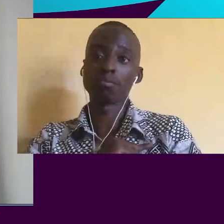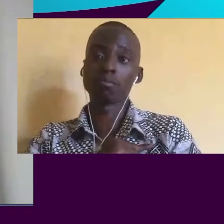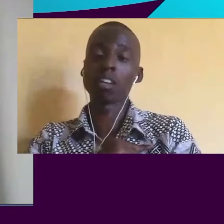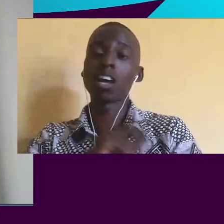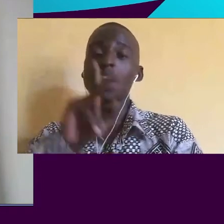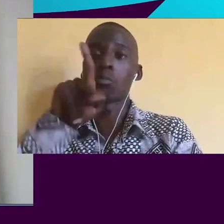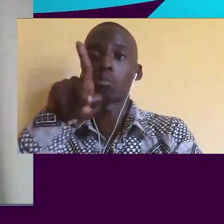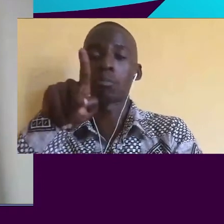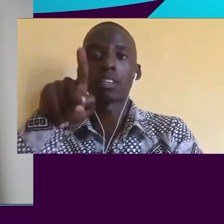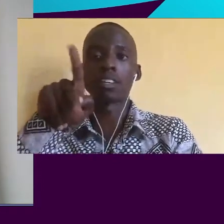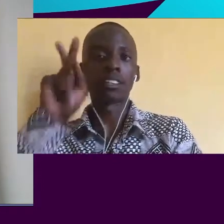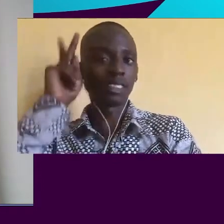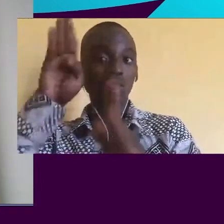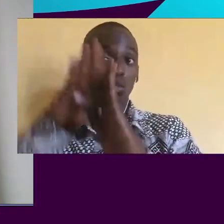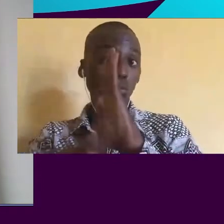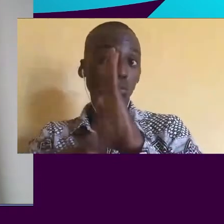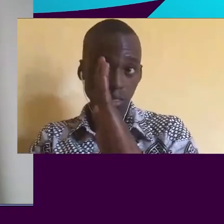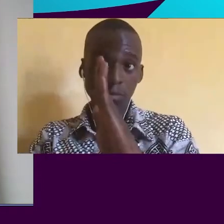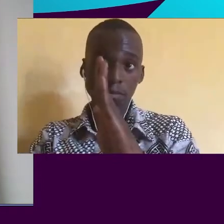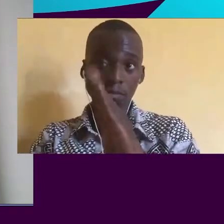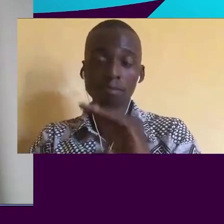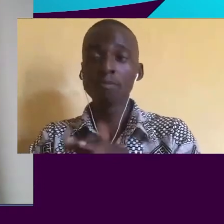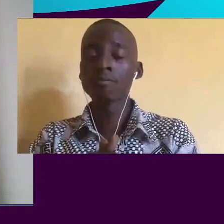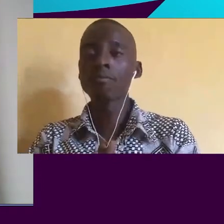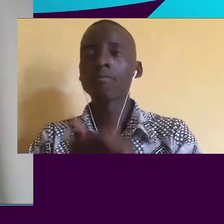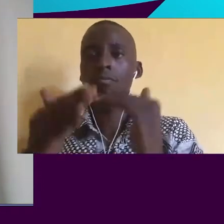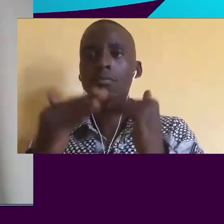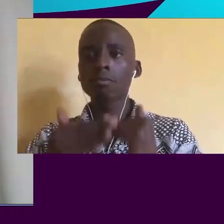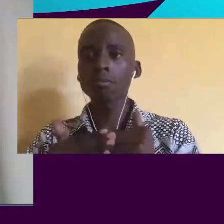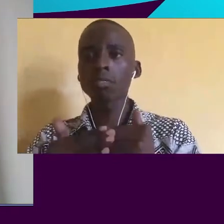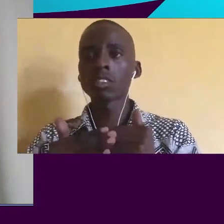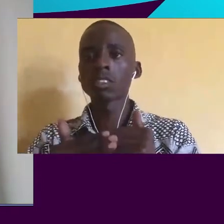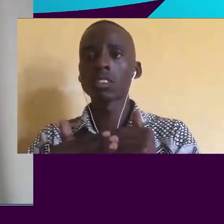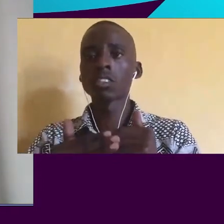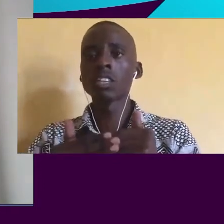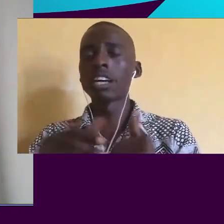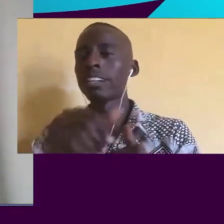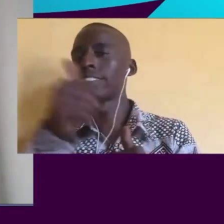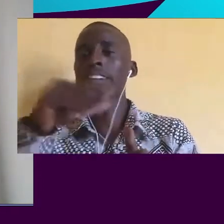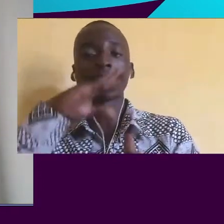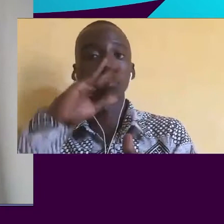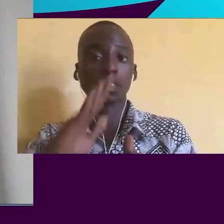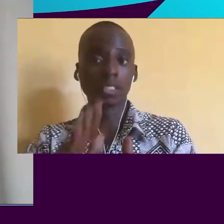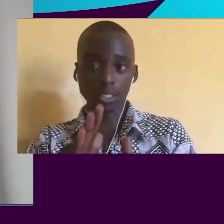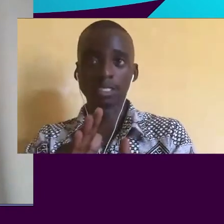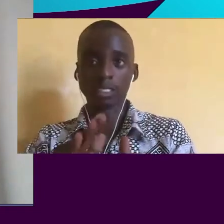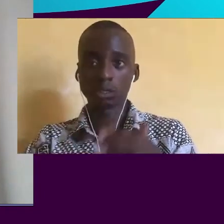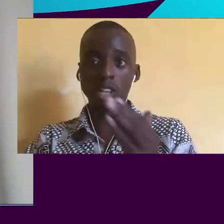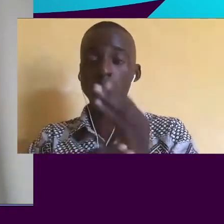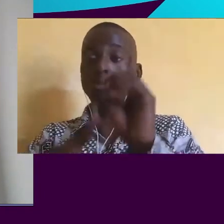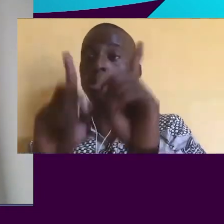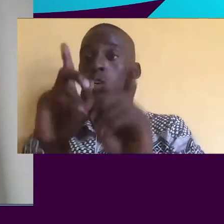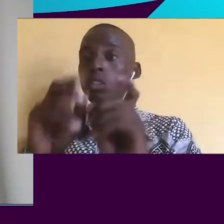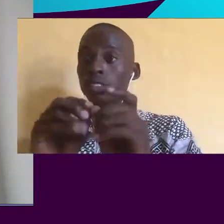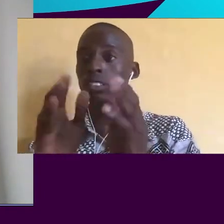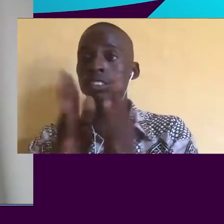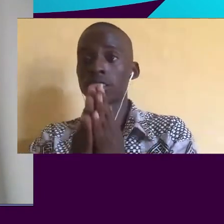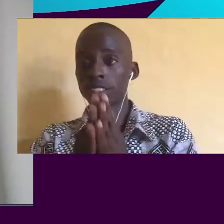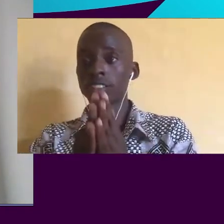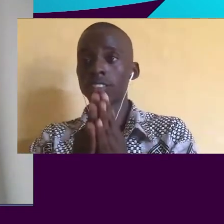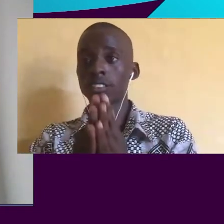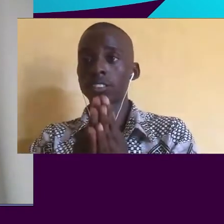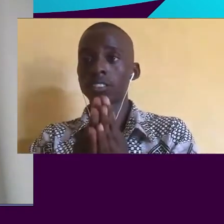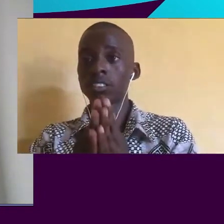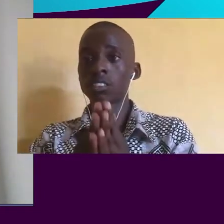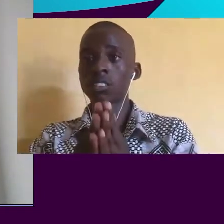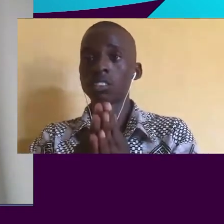of our countries. As with all the other speakers, feel free to add your questions in the chat and we can respond to them